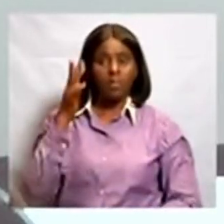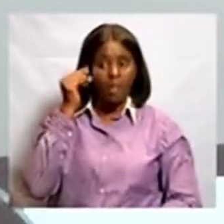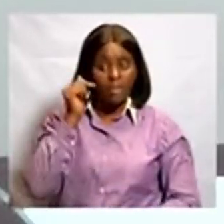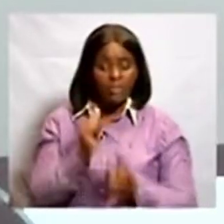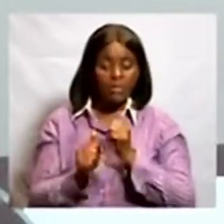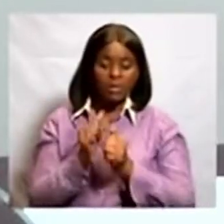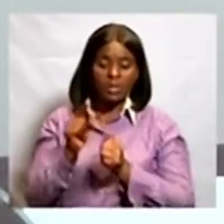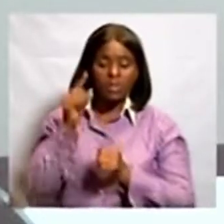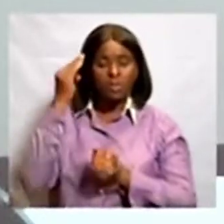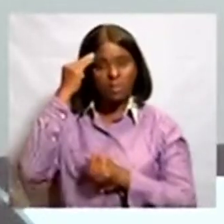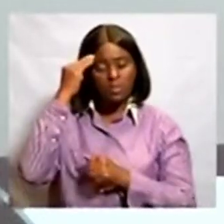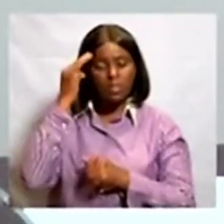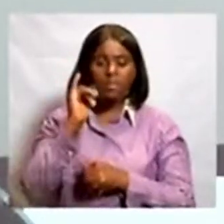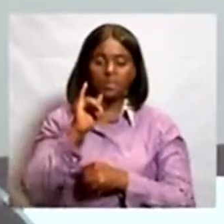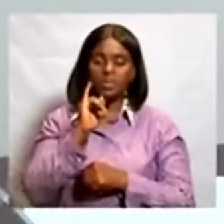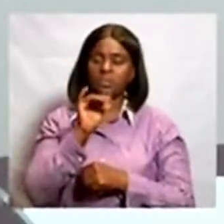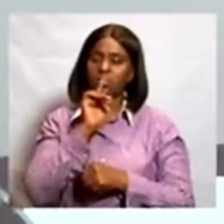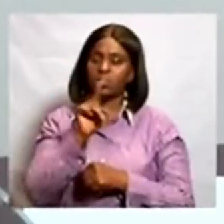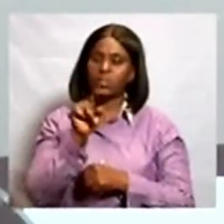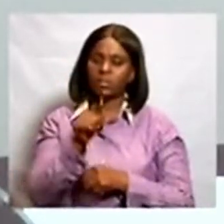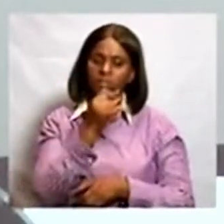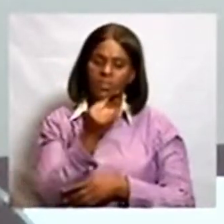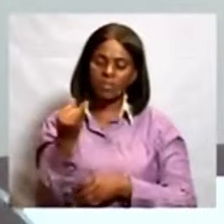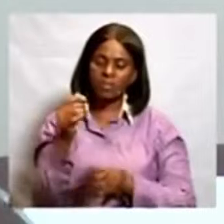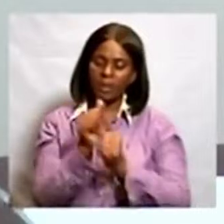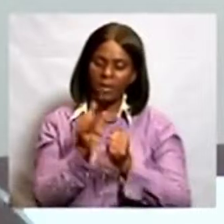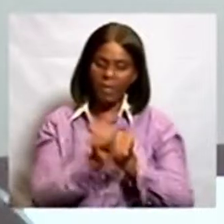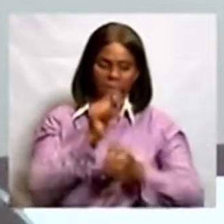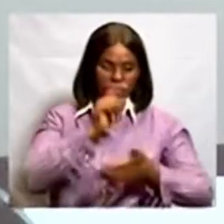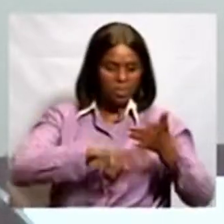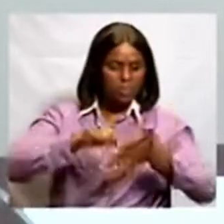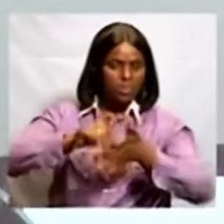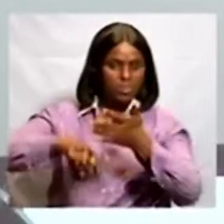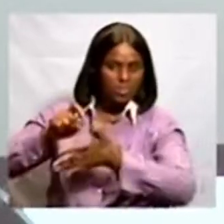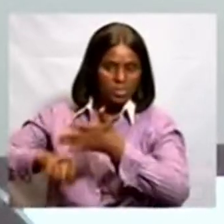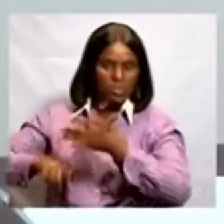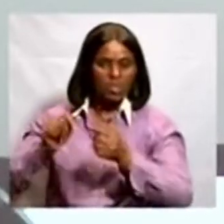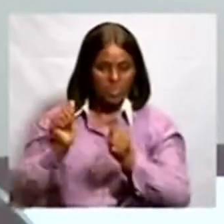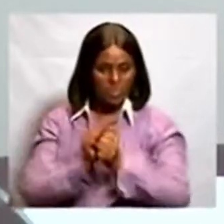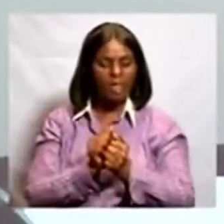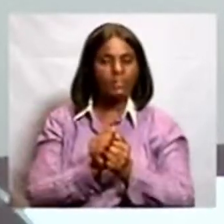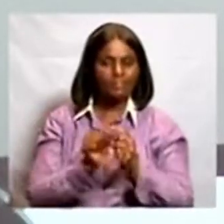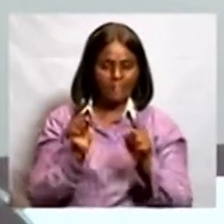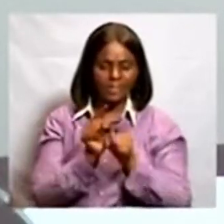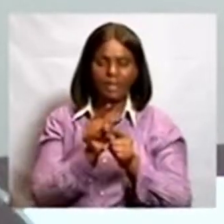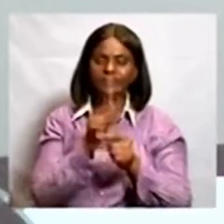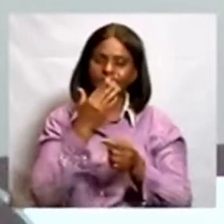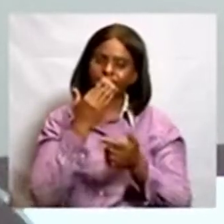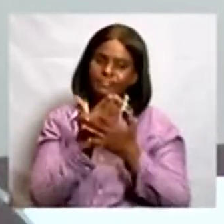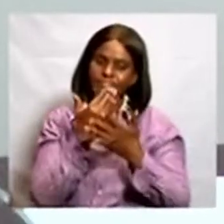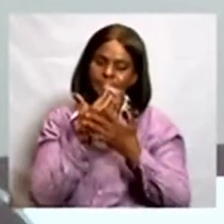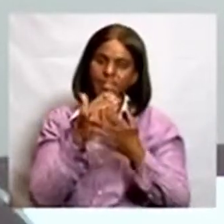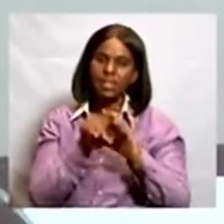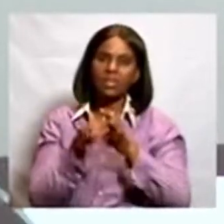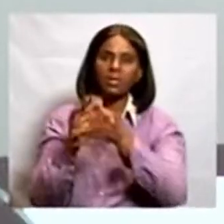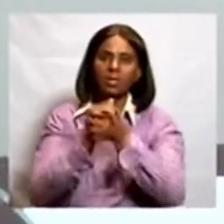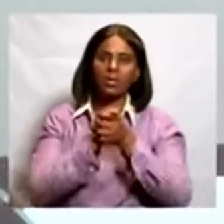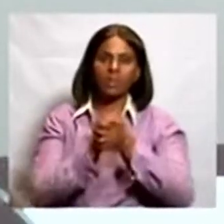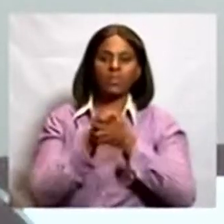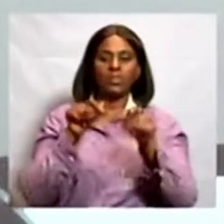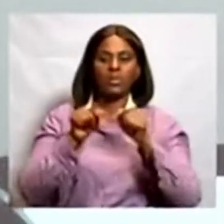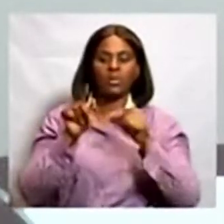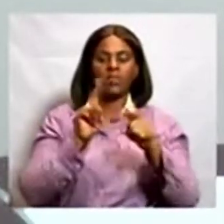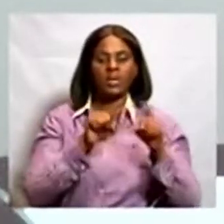into account the issues of cost and also best practices in corporate governance.